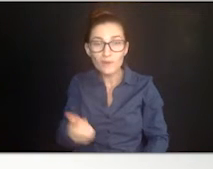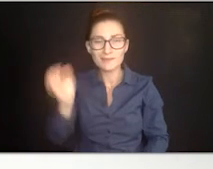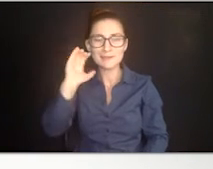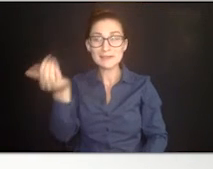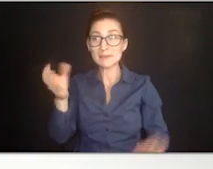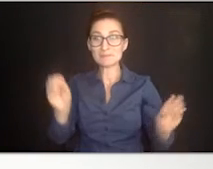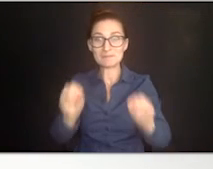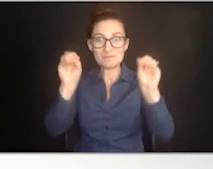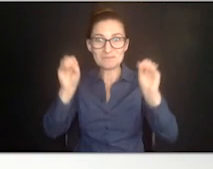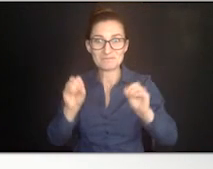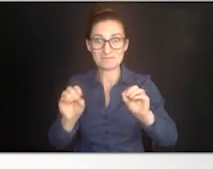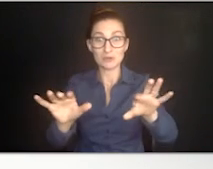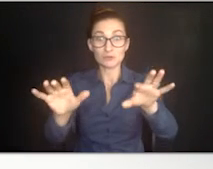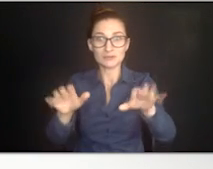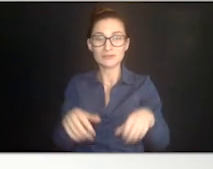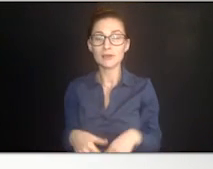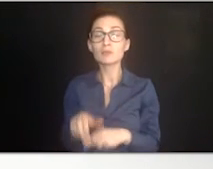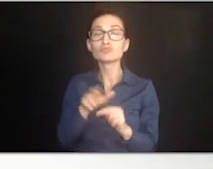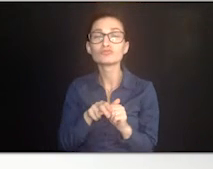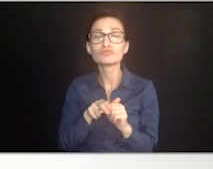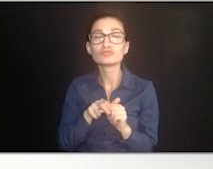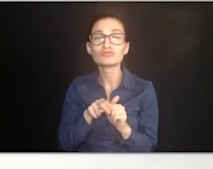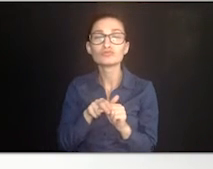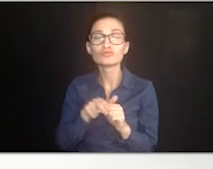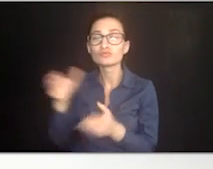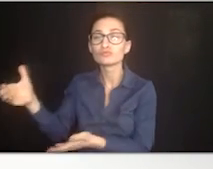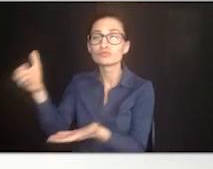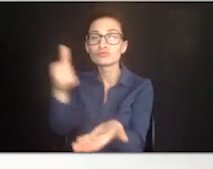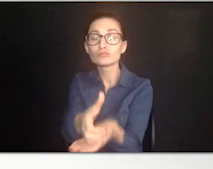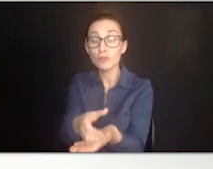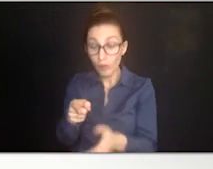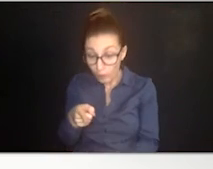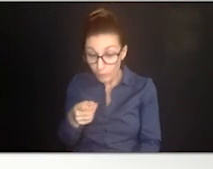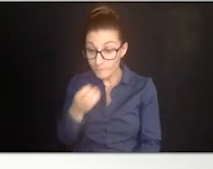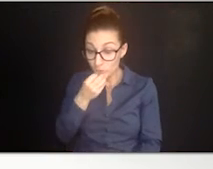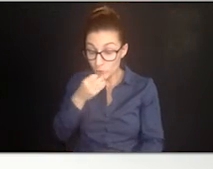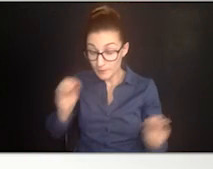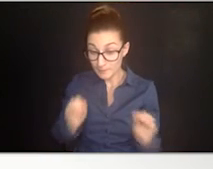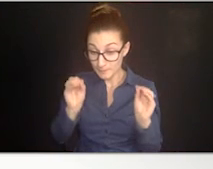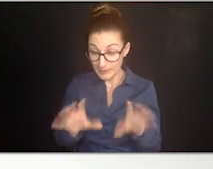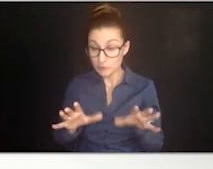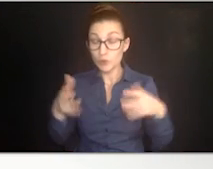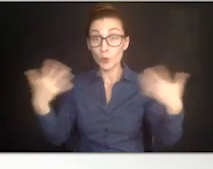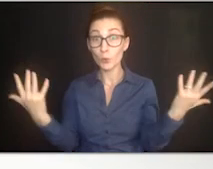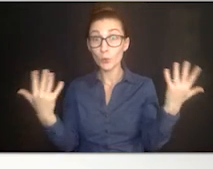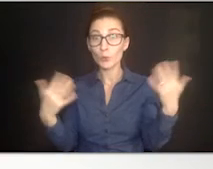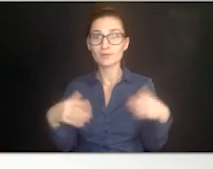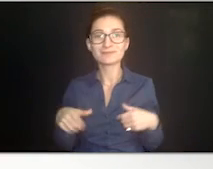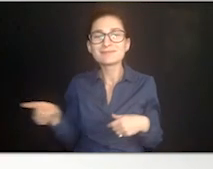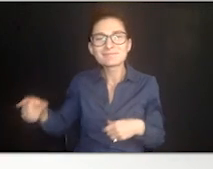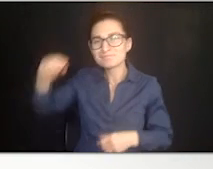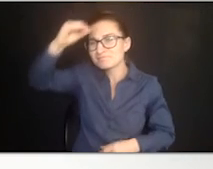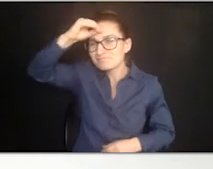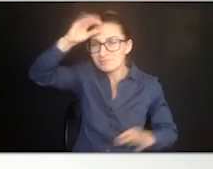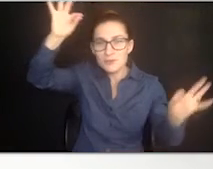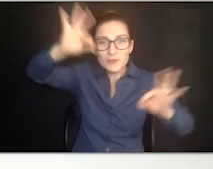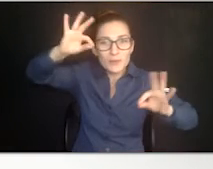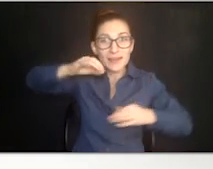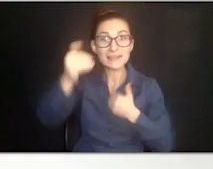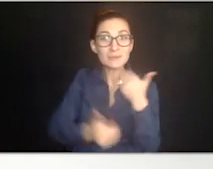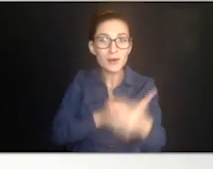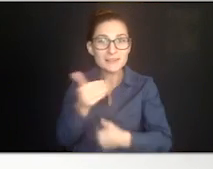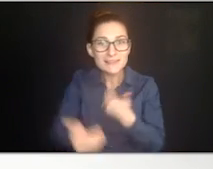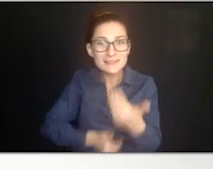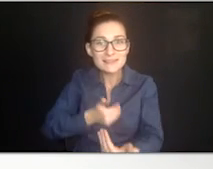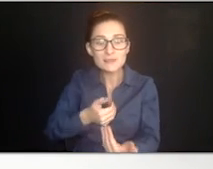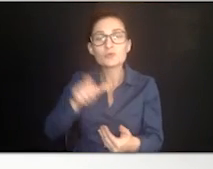fairies come, and they just plop things in front of them. They have no idea the steps and the processes that it took to get there. So